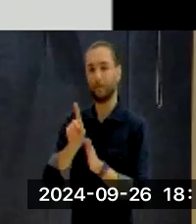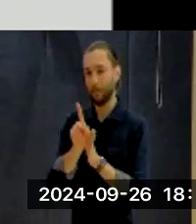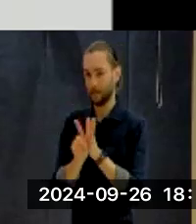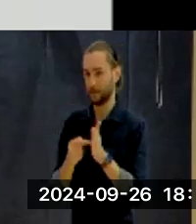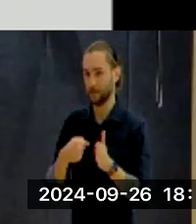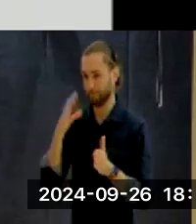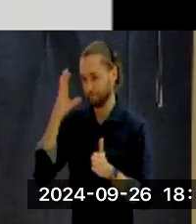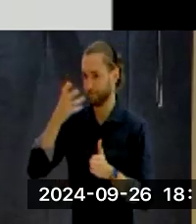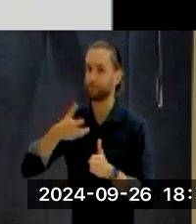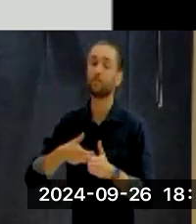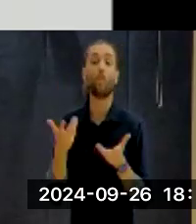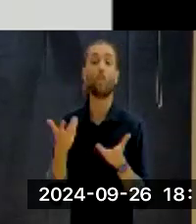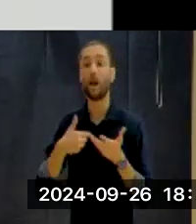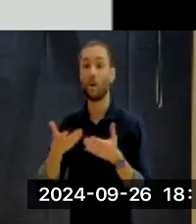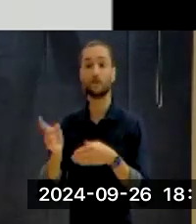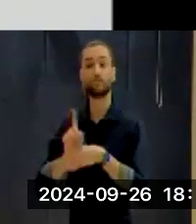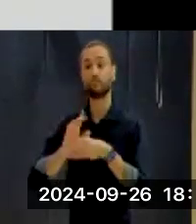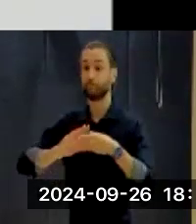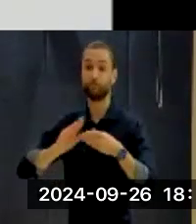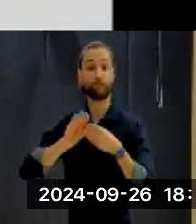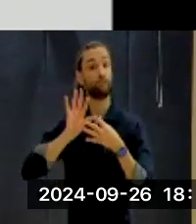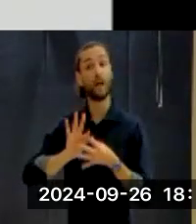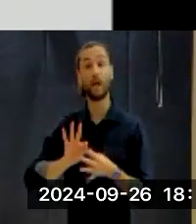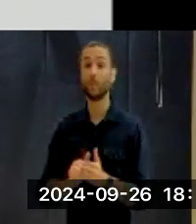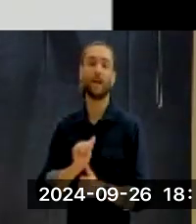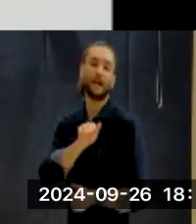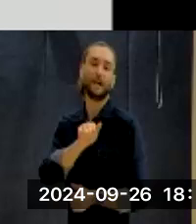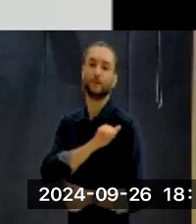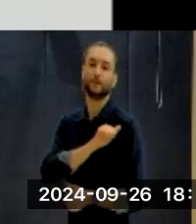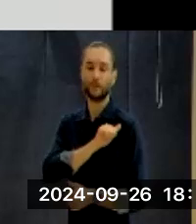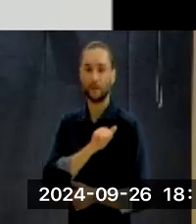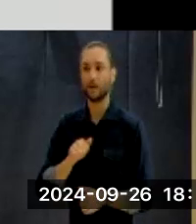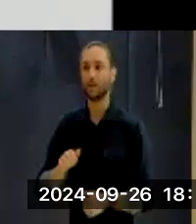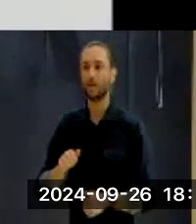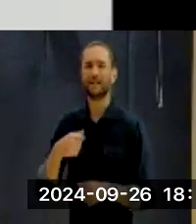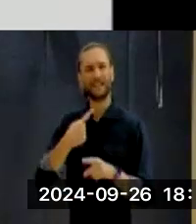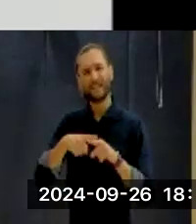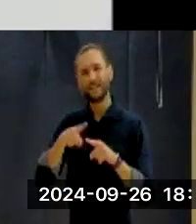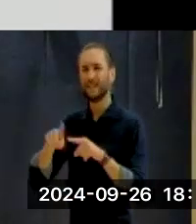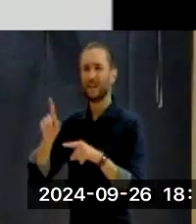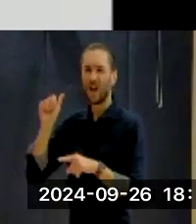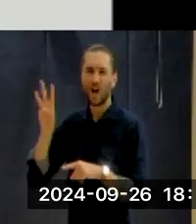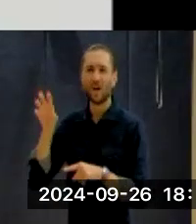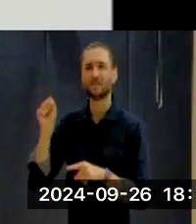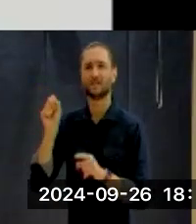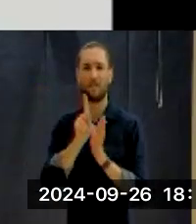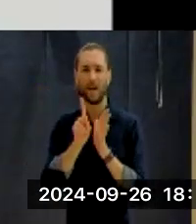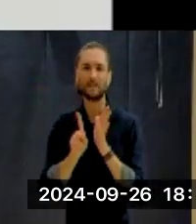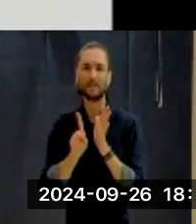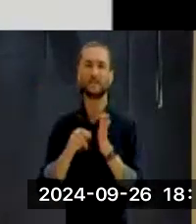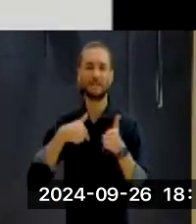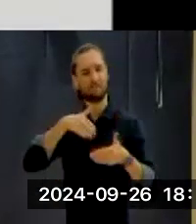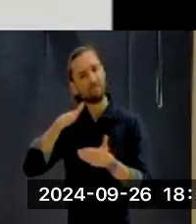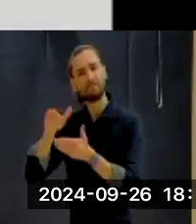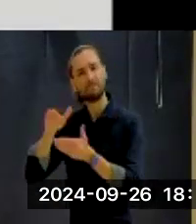is attitude. Now, I deal with all kinds of laws and policies and,